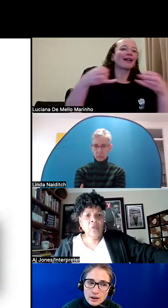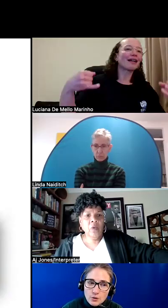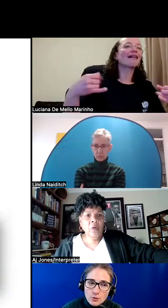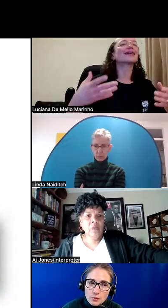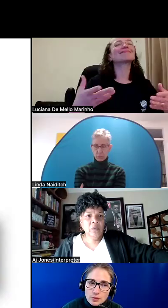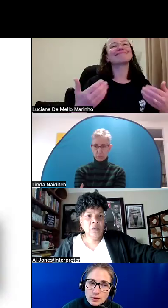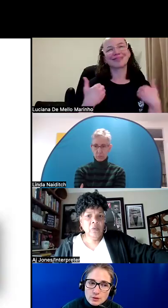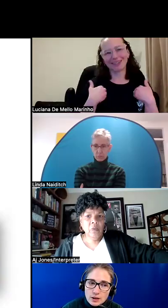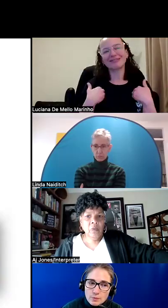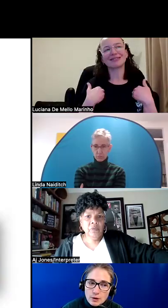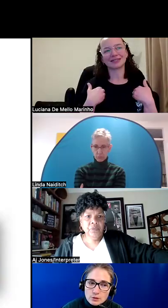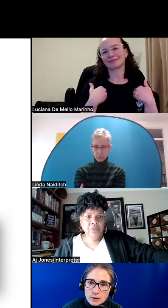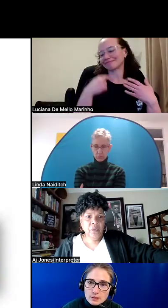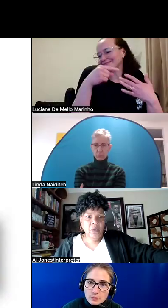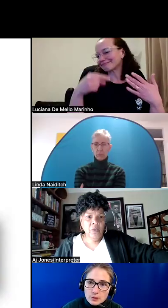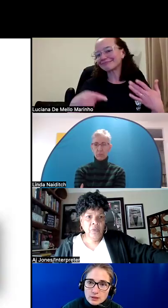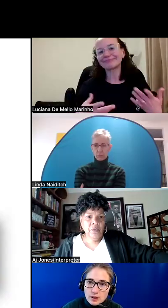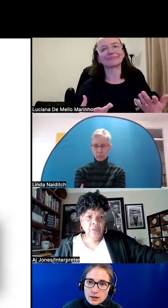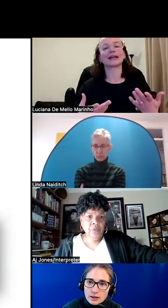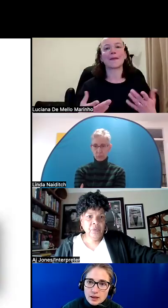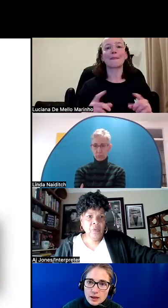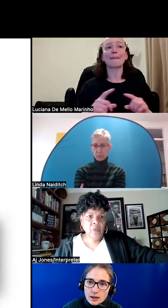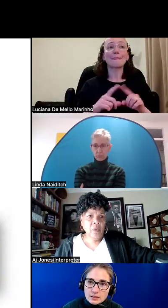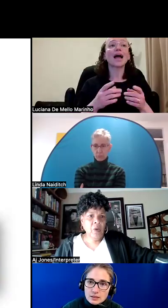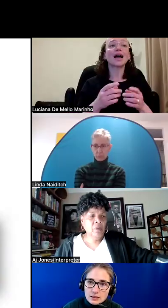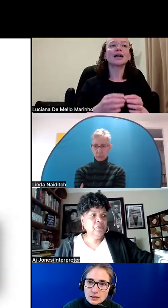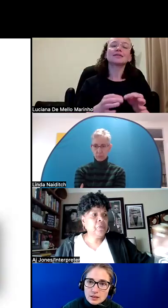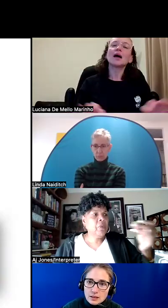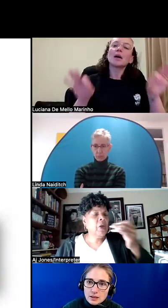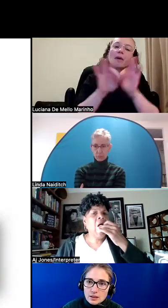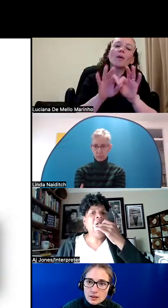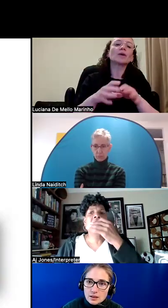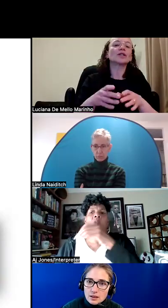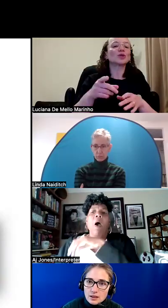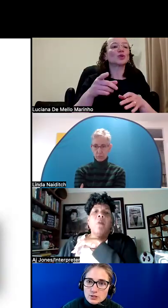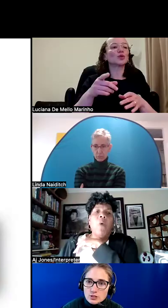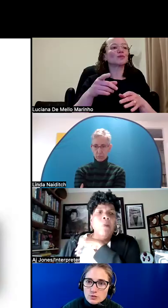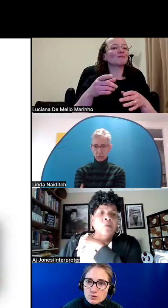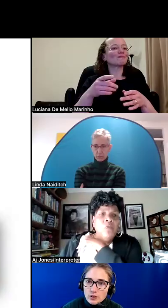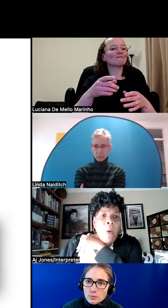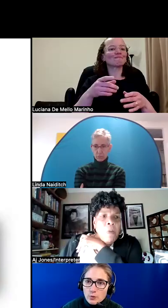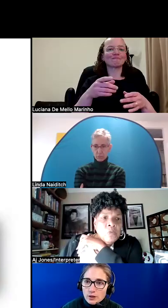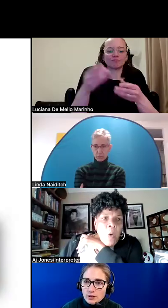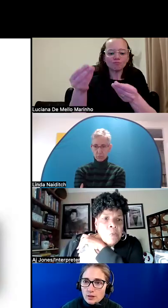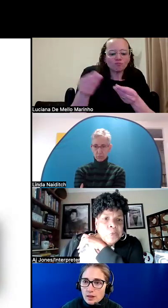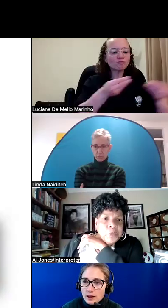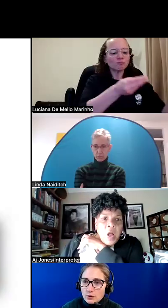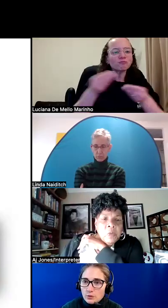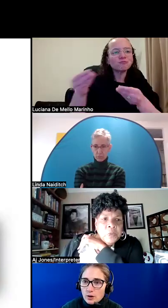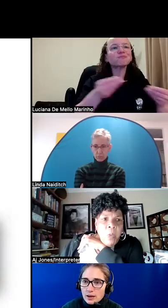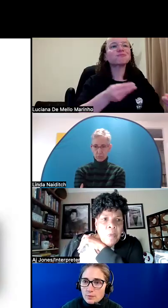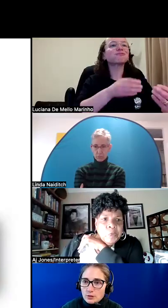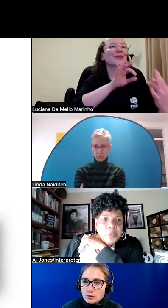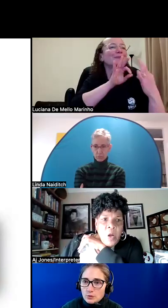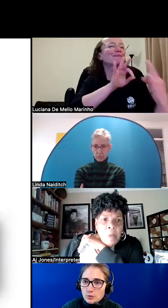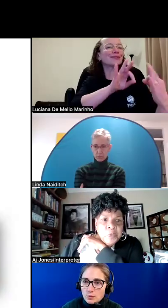I know that we talk about responsibility, right? And it's just very important that you